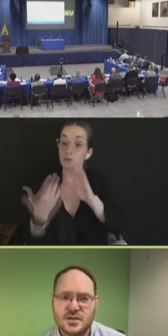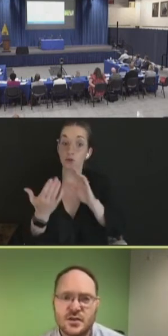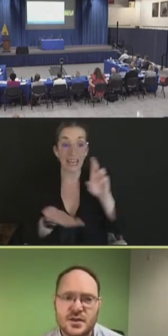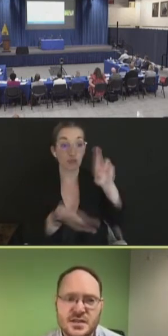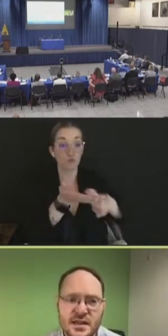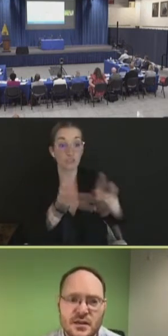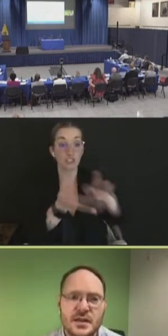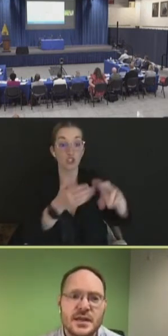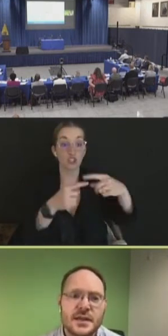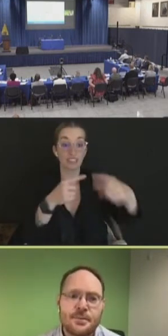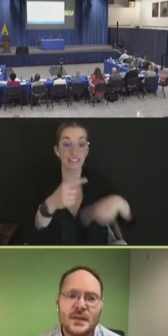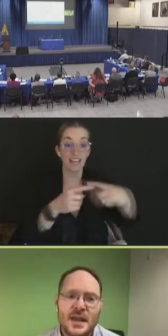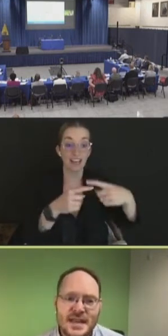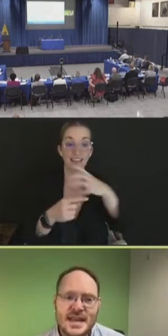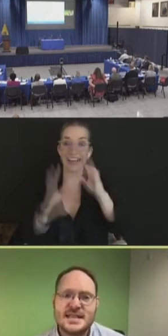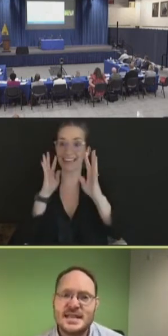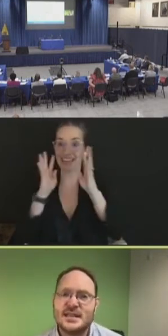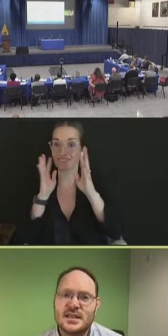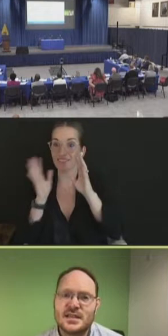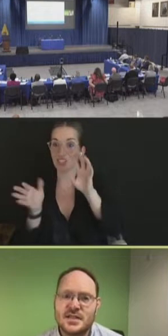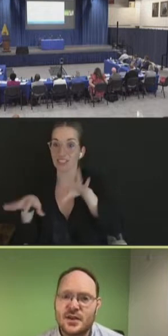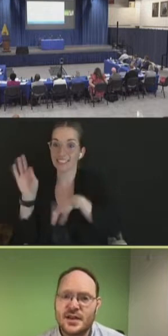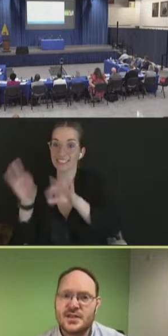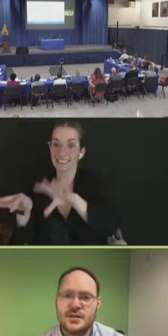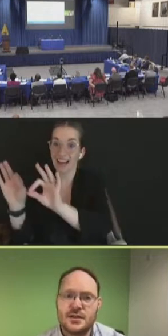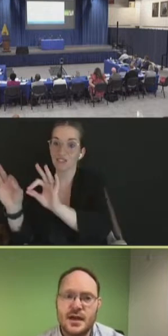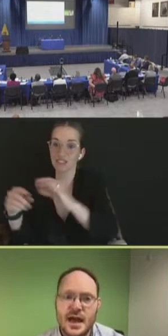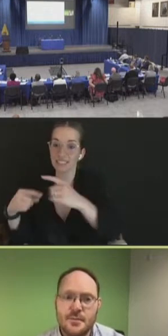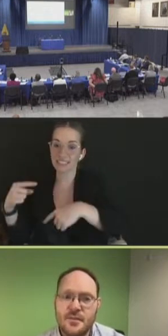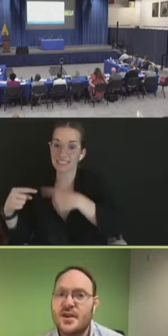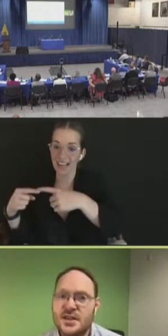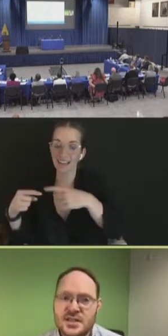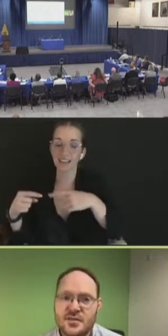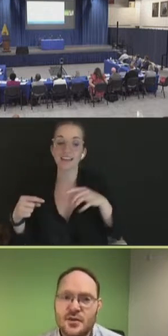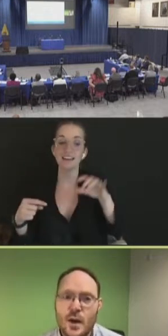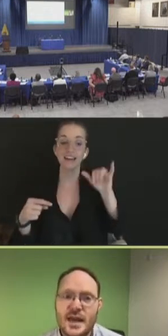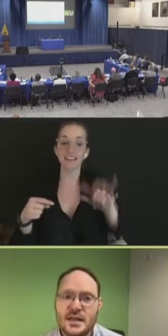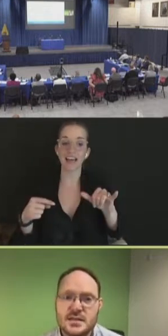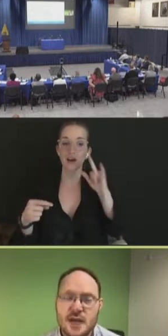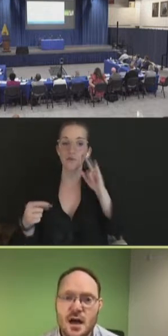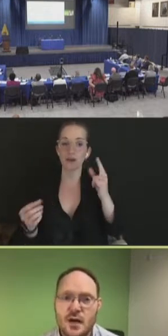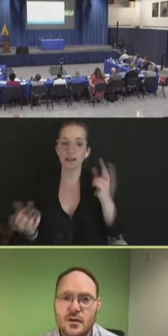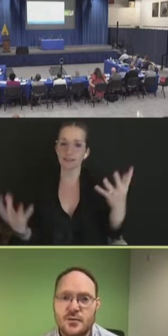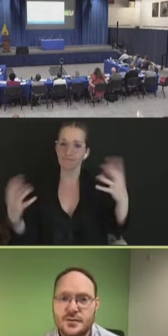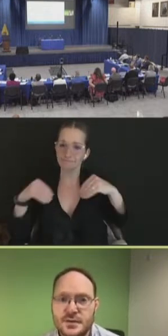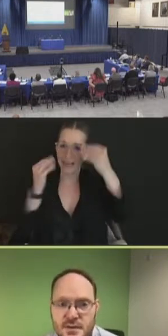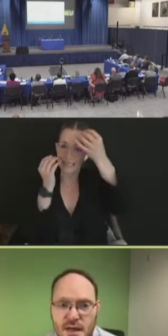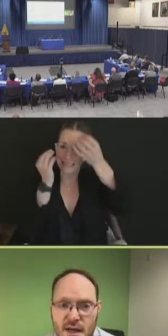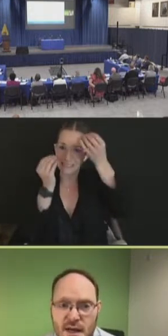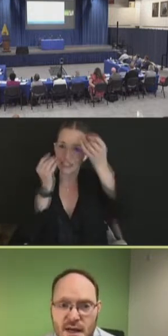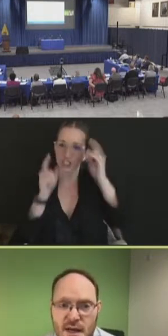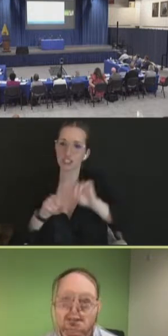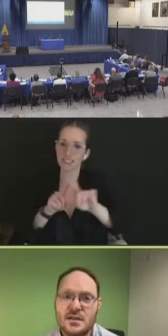innovation discovery cycle that takes into consideration various different ways of